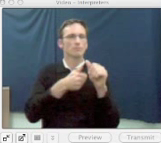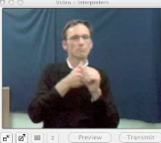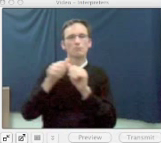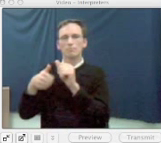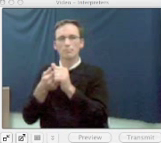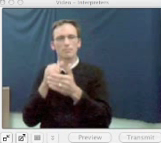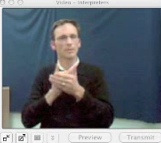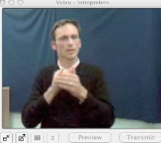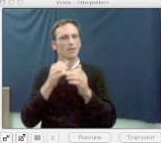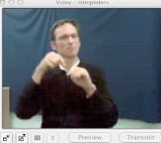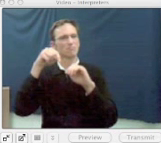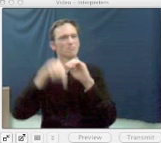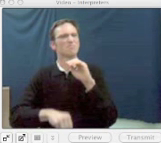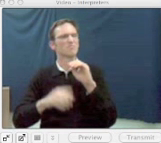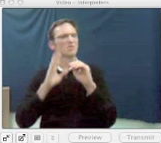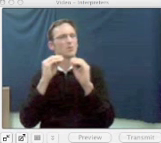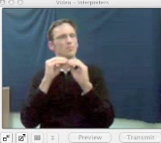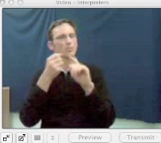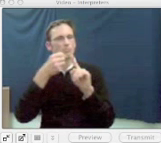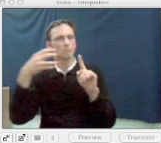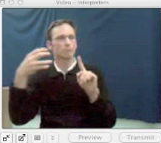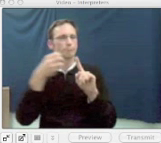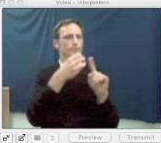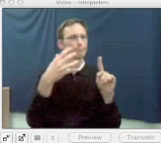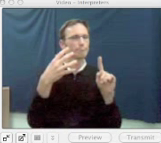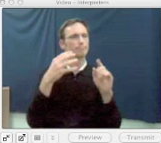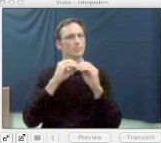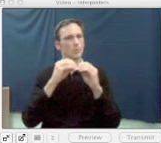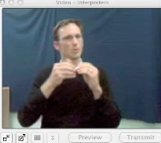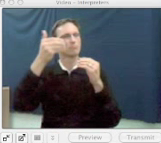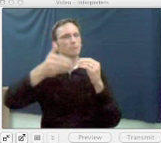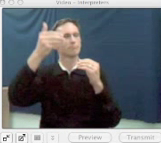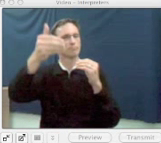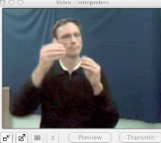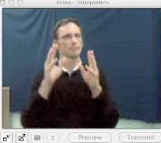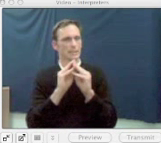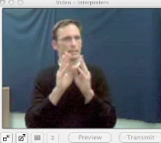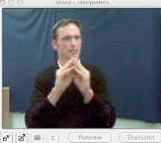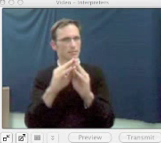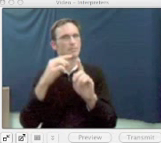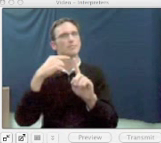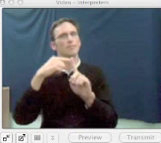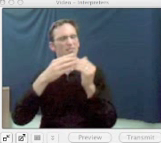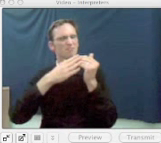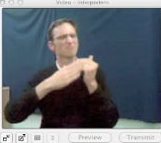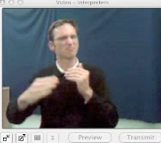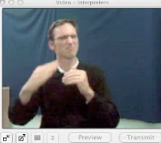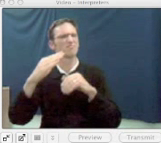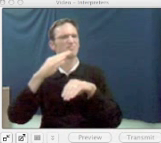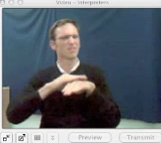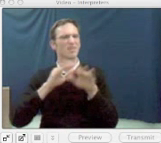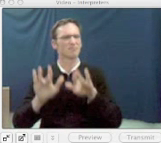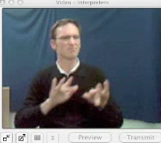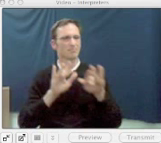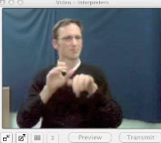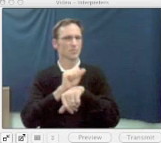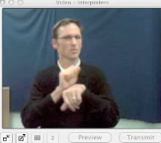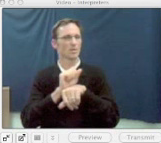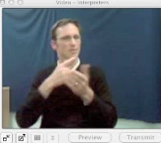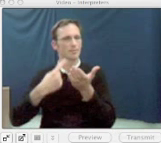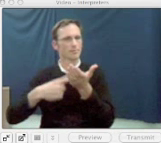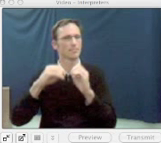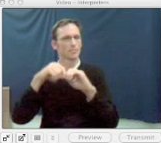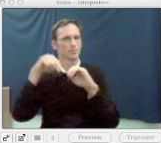more in depth as we move through these series of sessions and online work. But these were examples